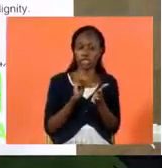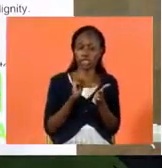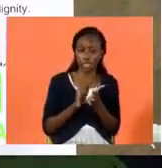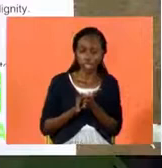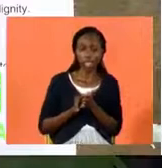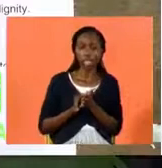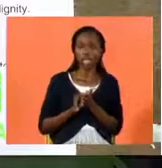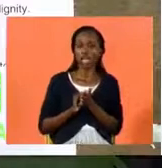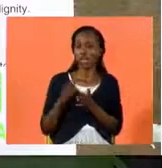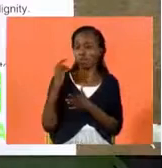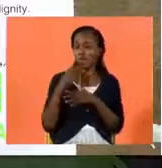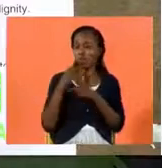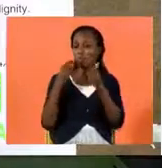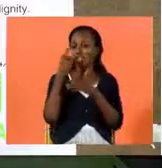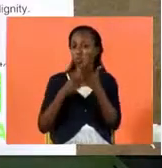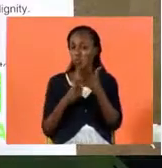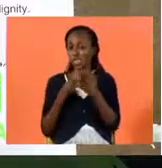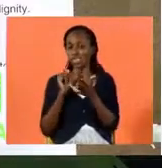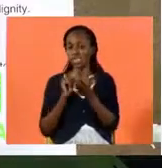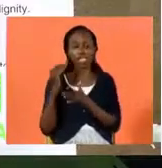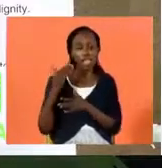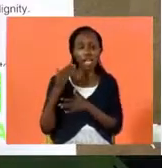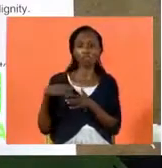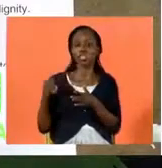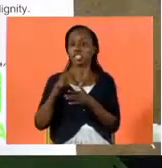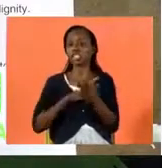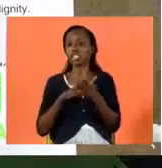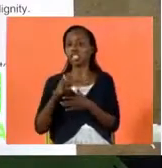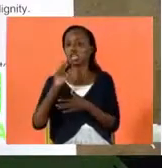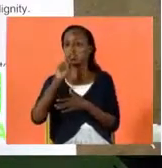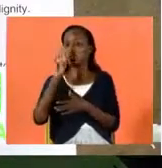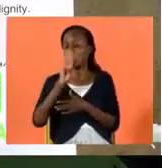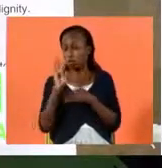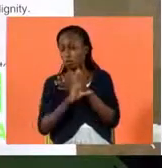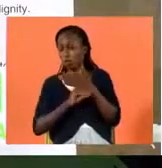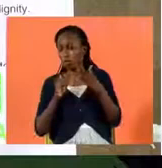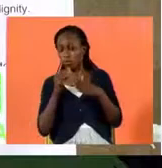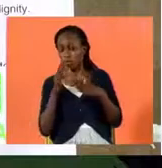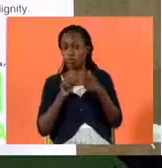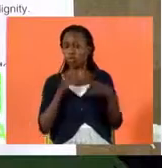day in theft and corruption, where does that money go, and how does it impact